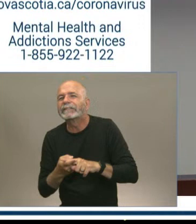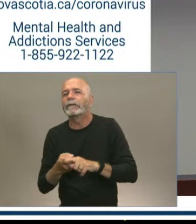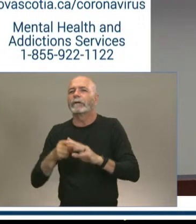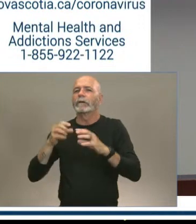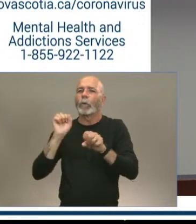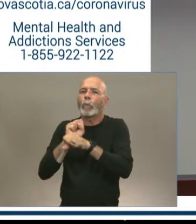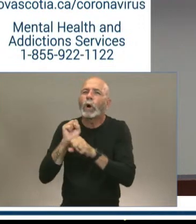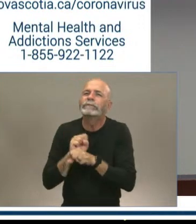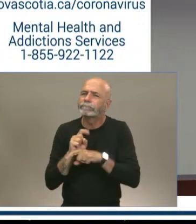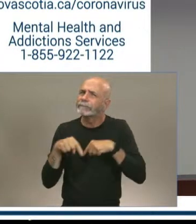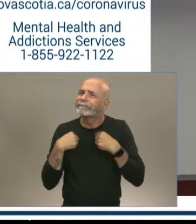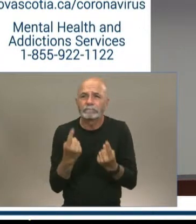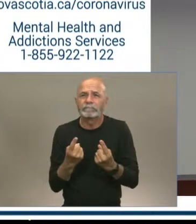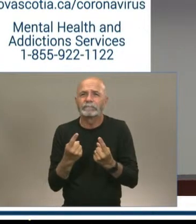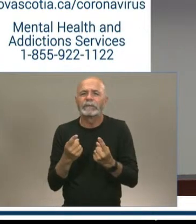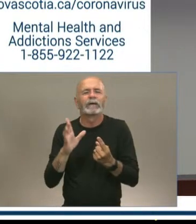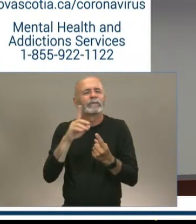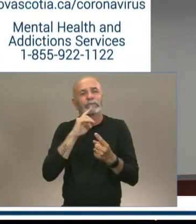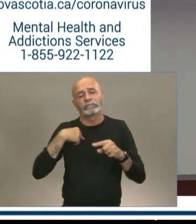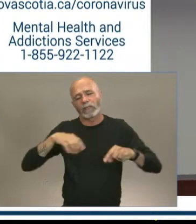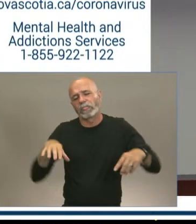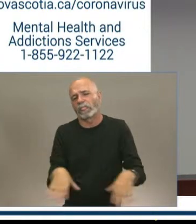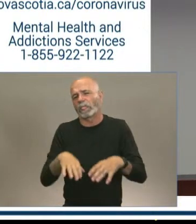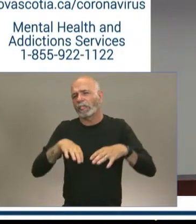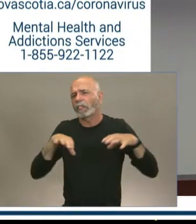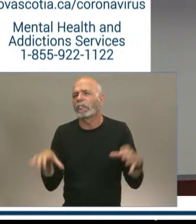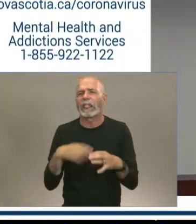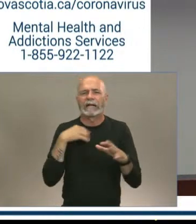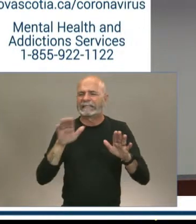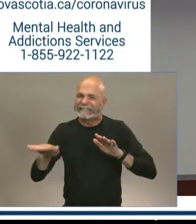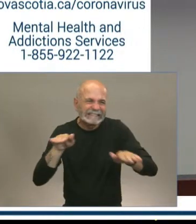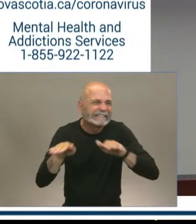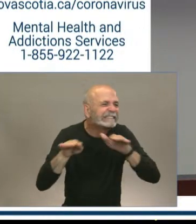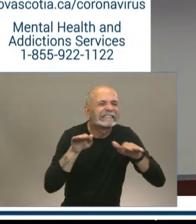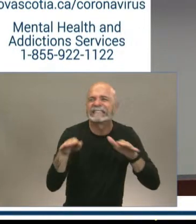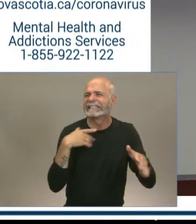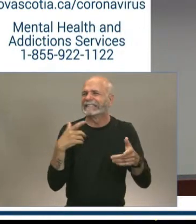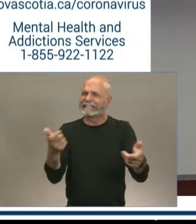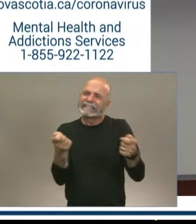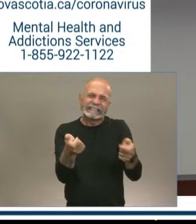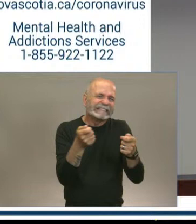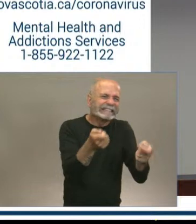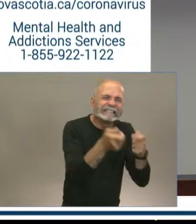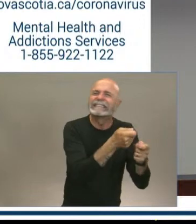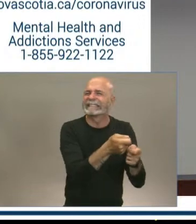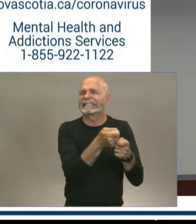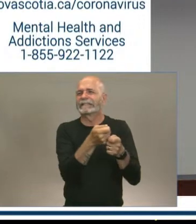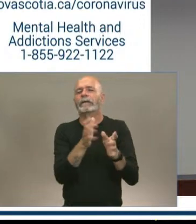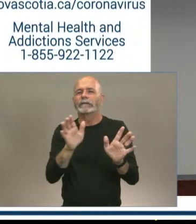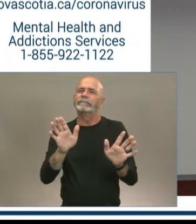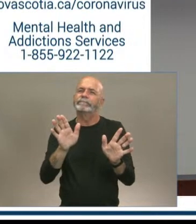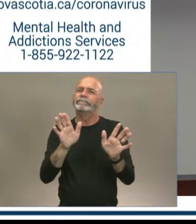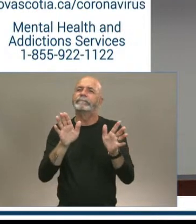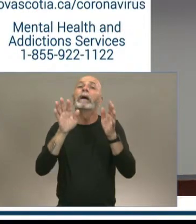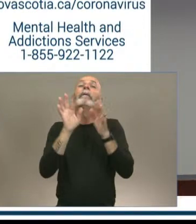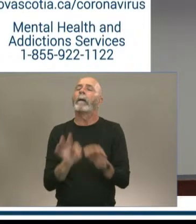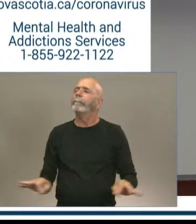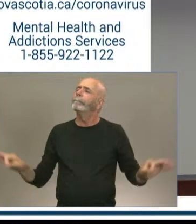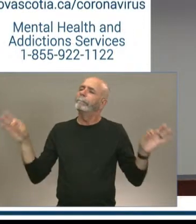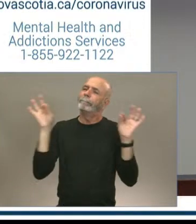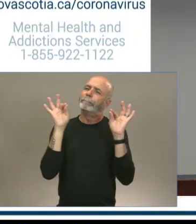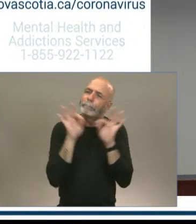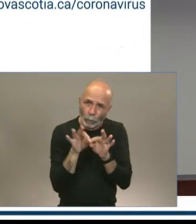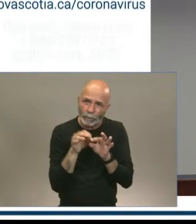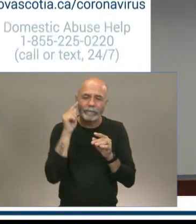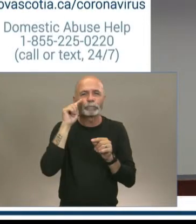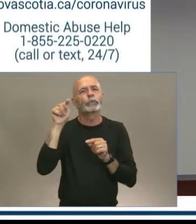Nova Scotians, of doing what's necessary to keep each other safe. And so the last and final step is in doing that, in doing